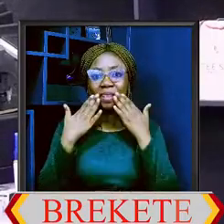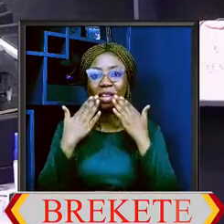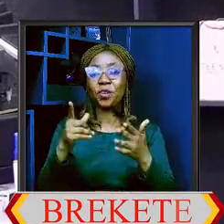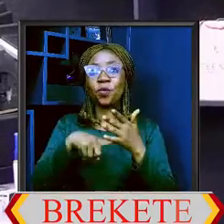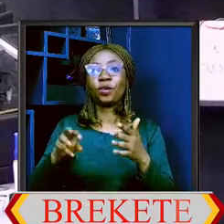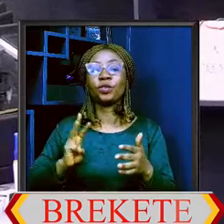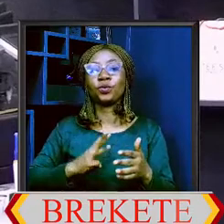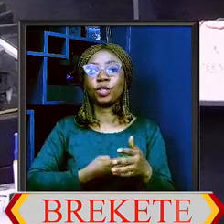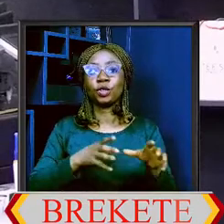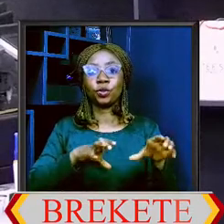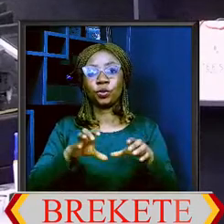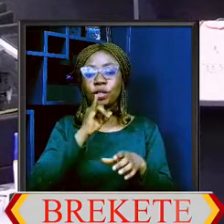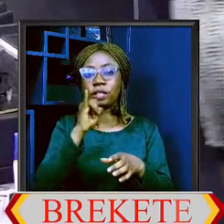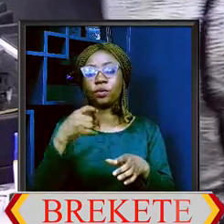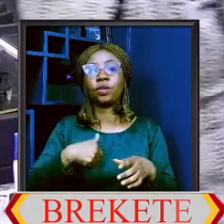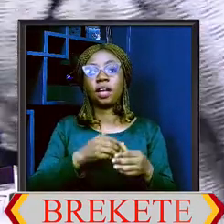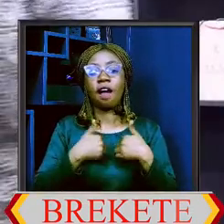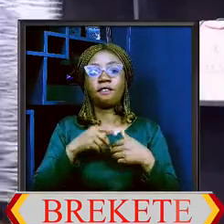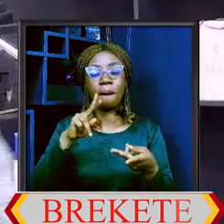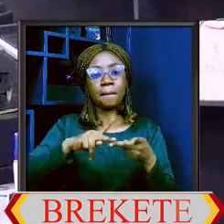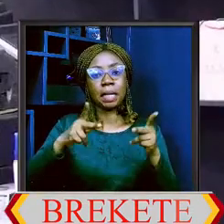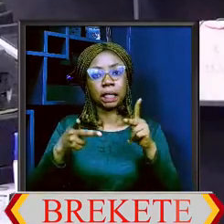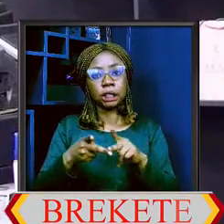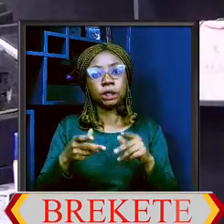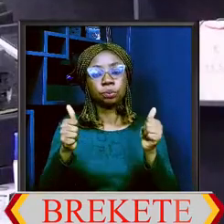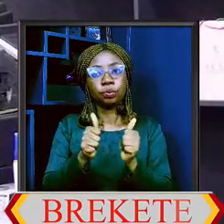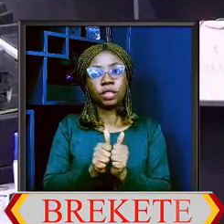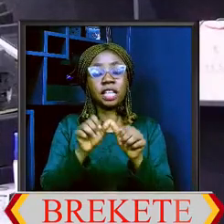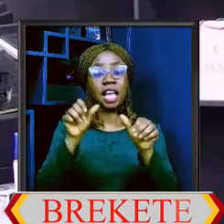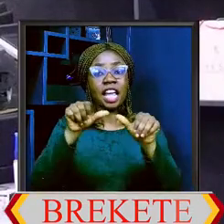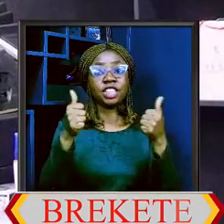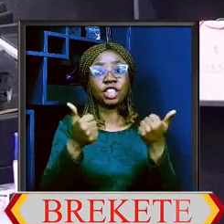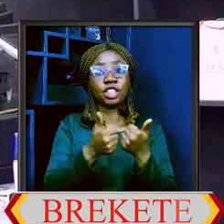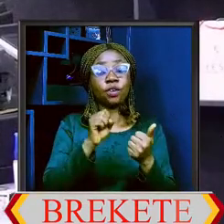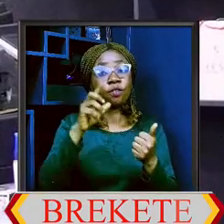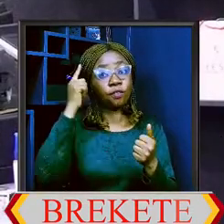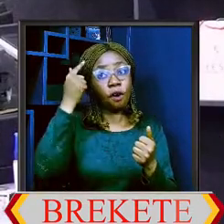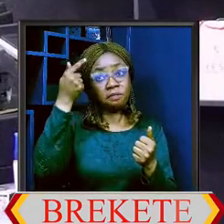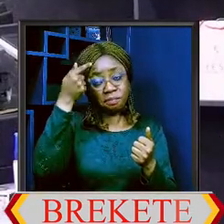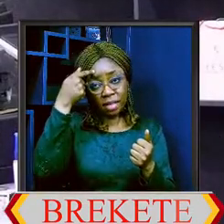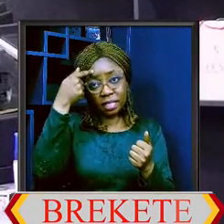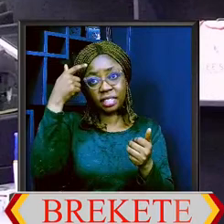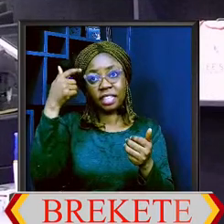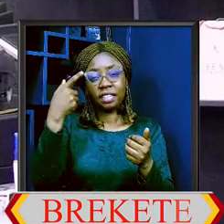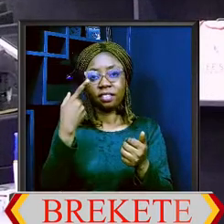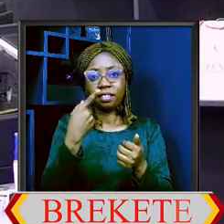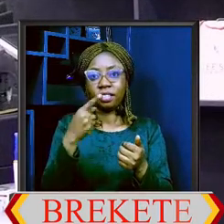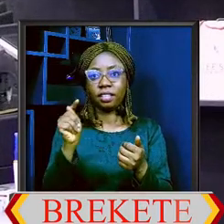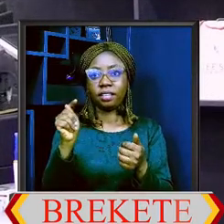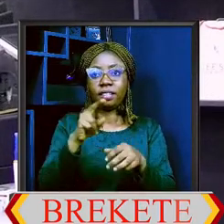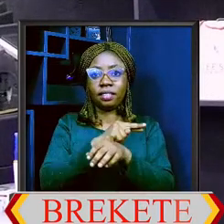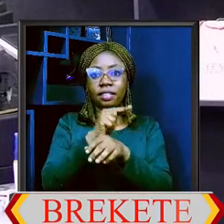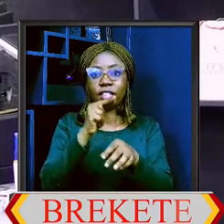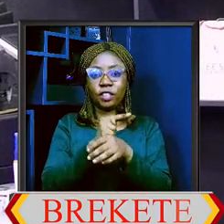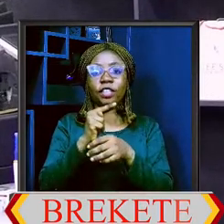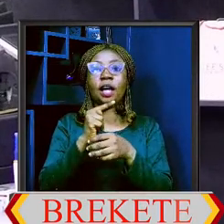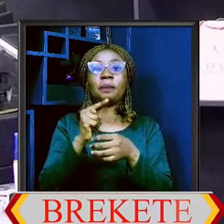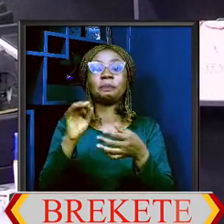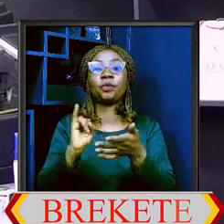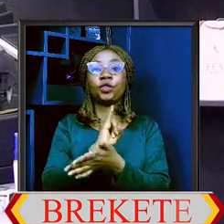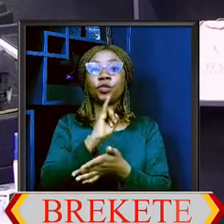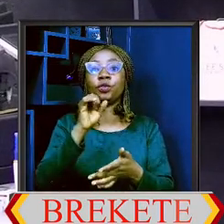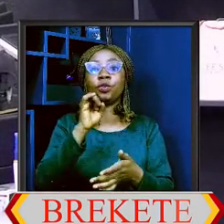do is we have a partnership with an agency of of government the national of